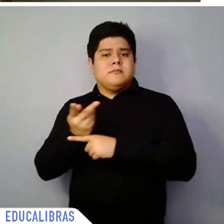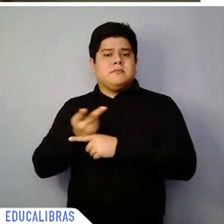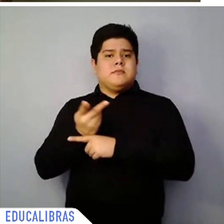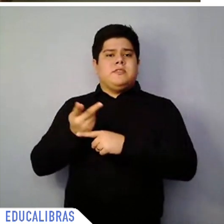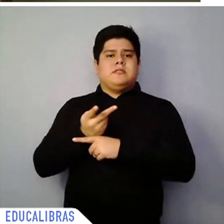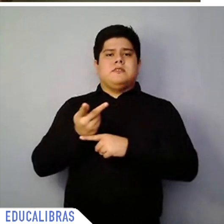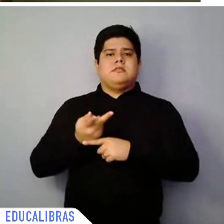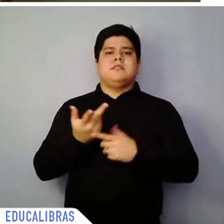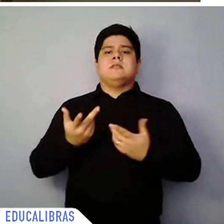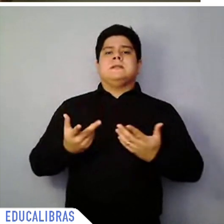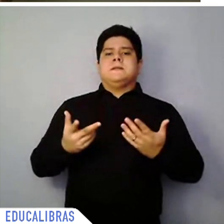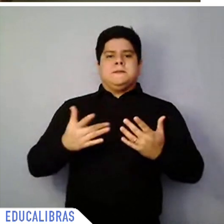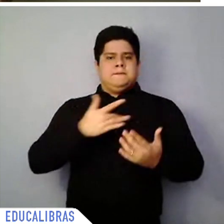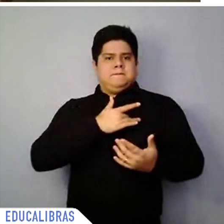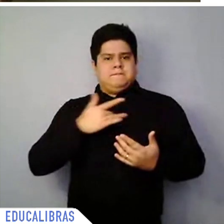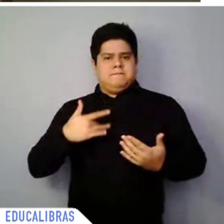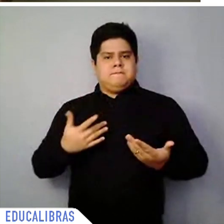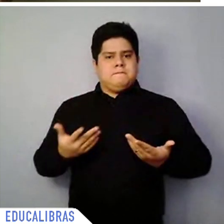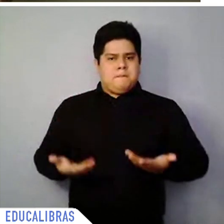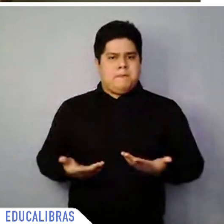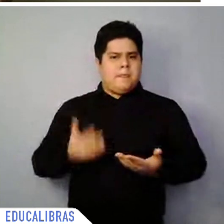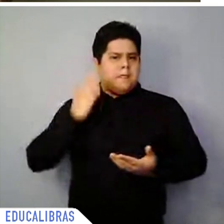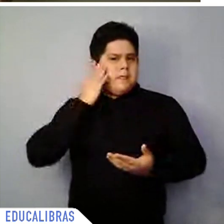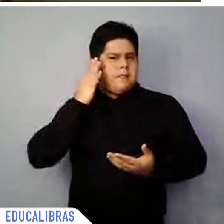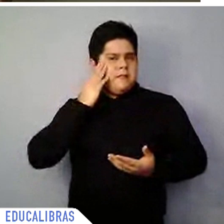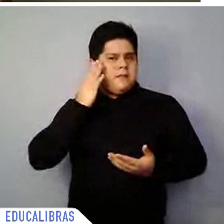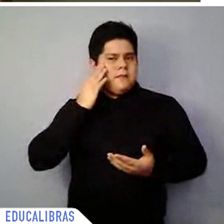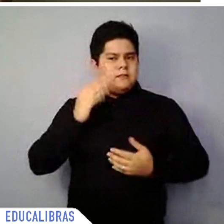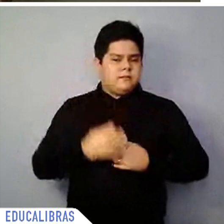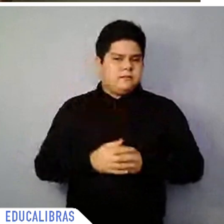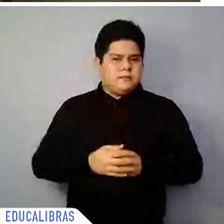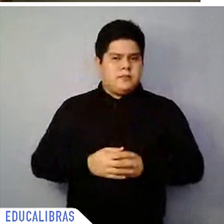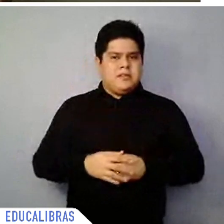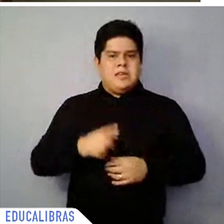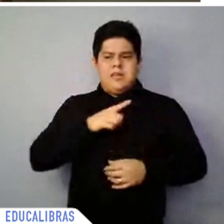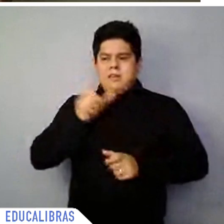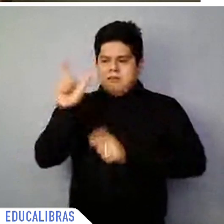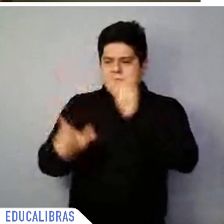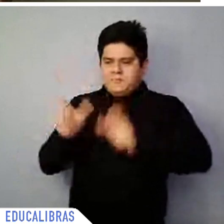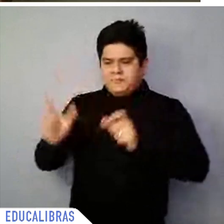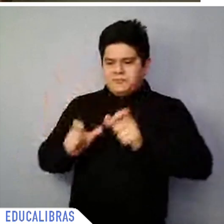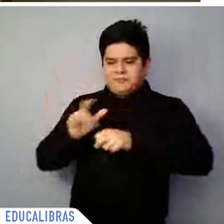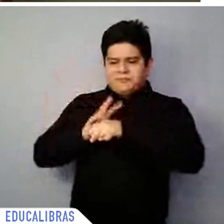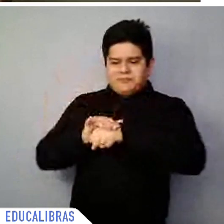assistance. They are the ones who need this primary healthcare assistance.